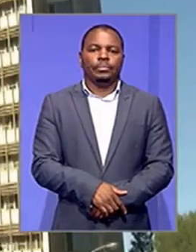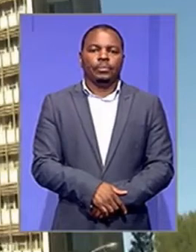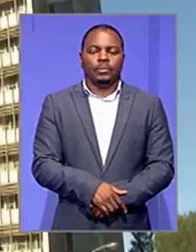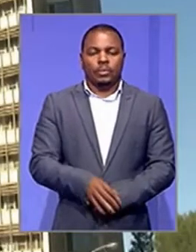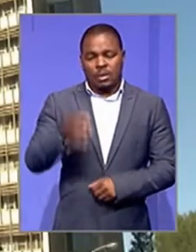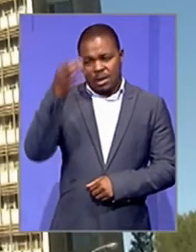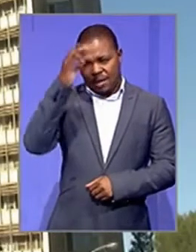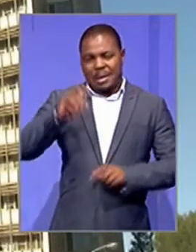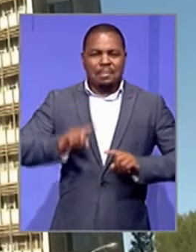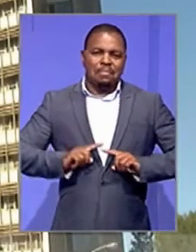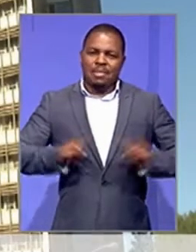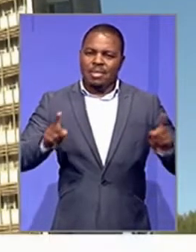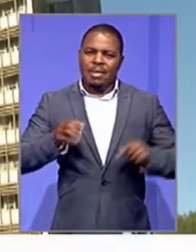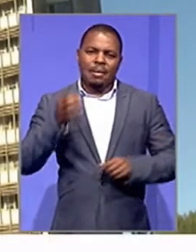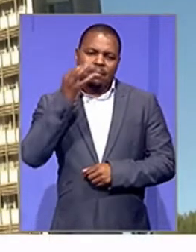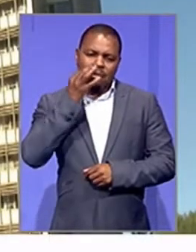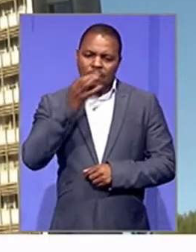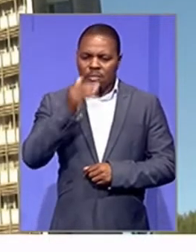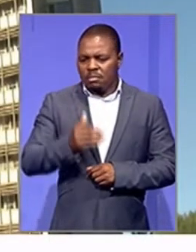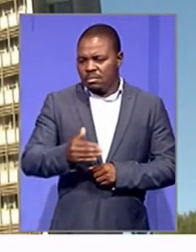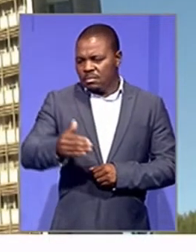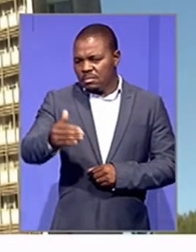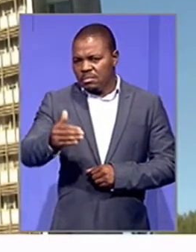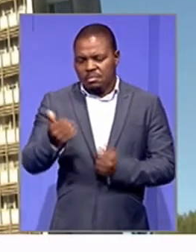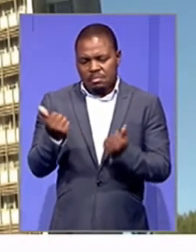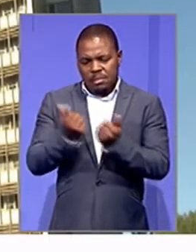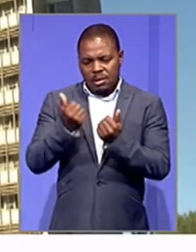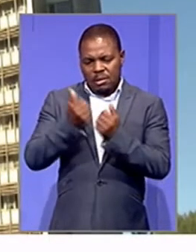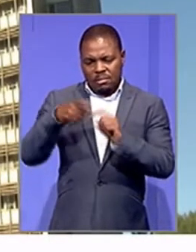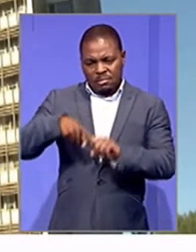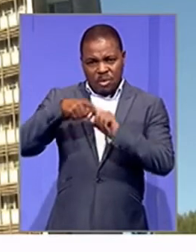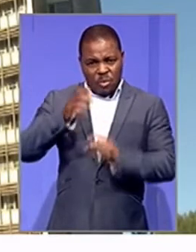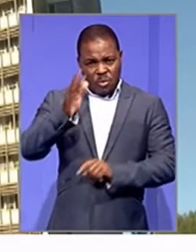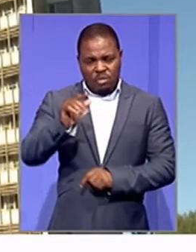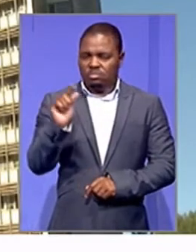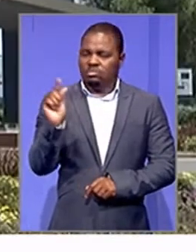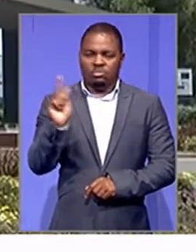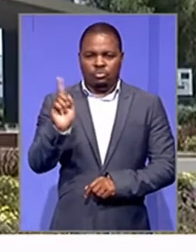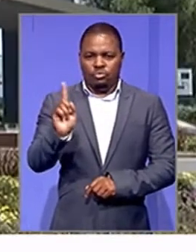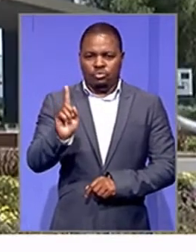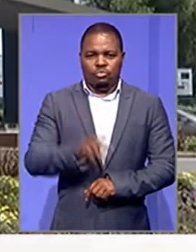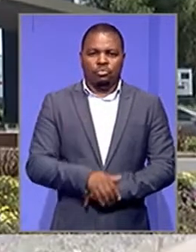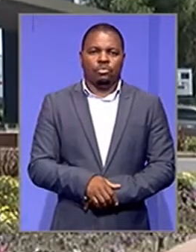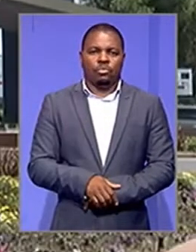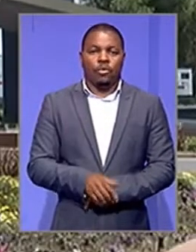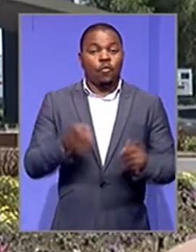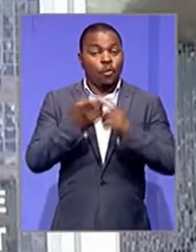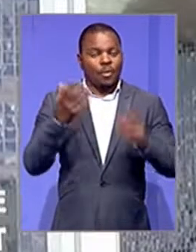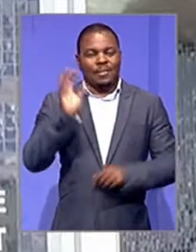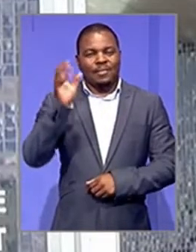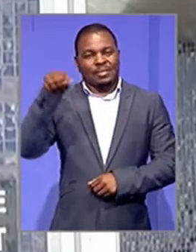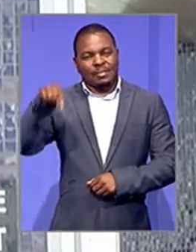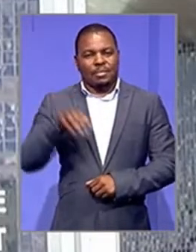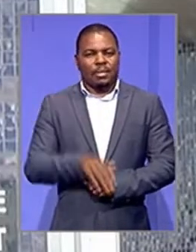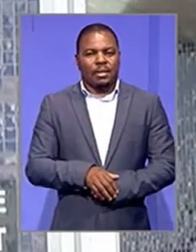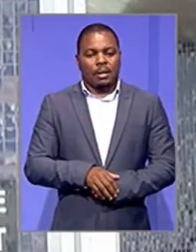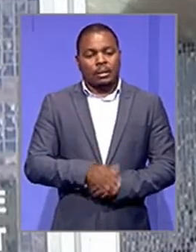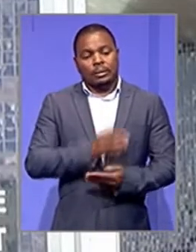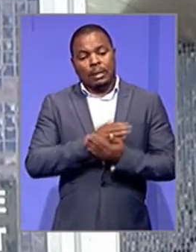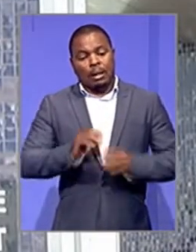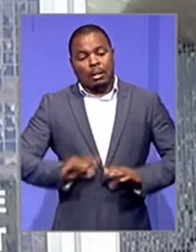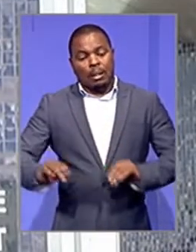Puso e ganne gore e tla bo e emisitse nakwana go abiwa ga matlole a ketletso ya dithuto go ba ba tlhokang ka kwa Free State. Se ke morago ga dipego tse